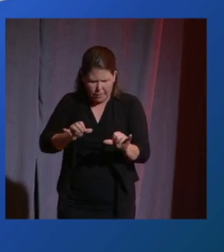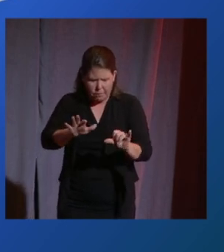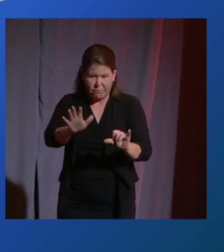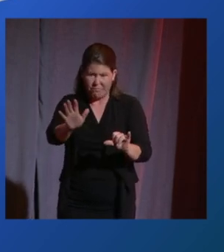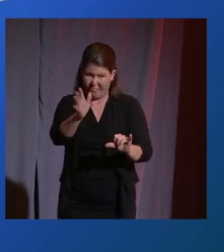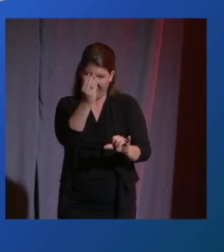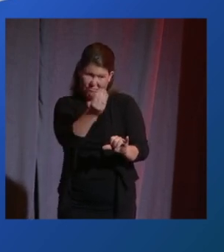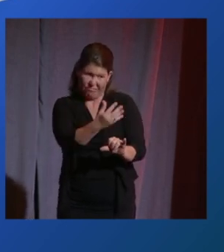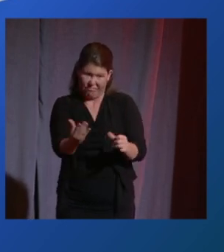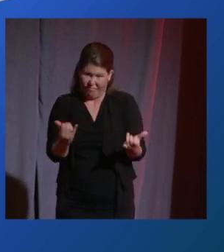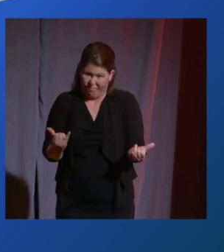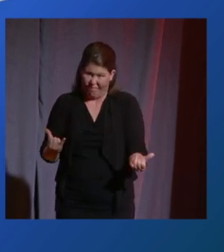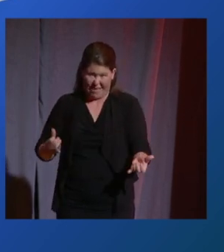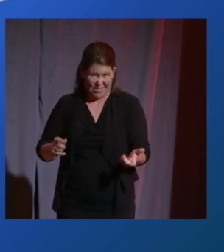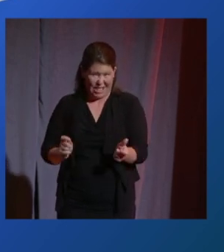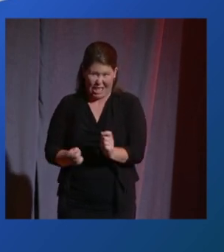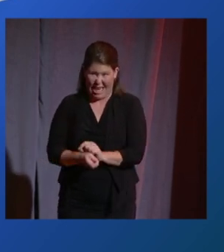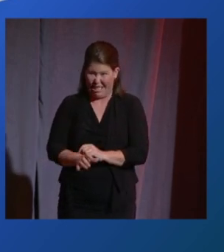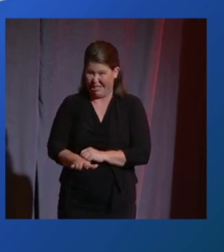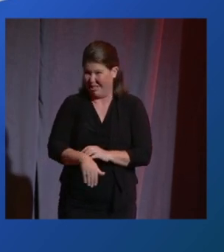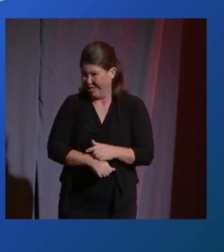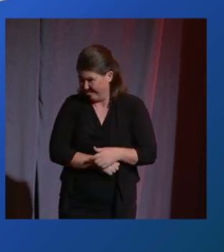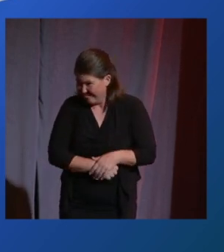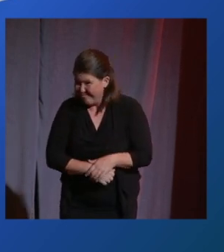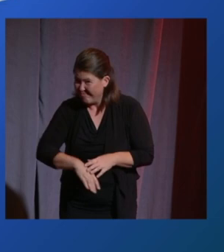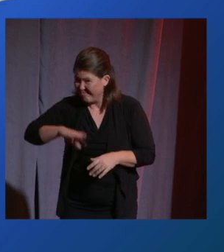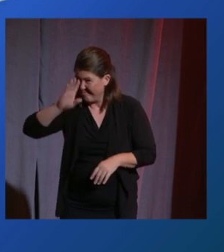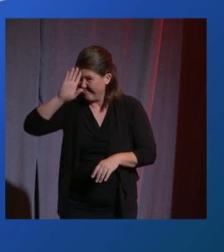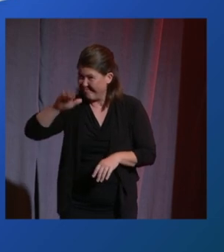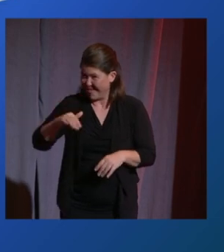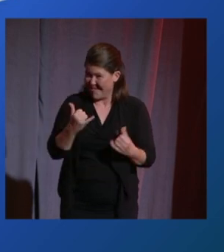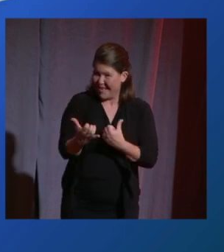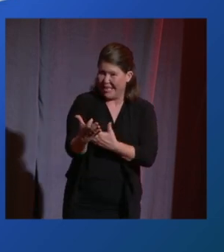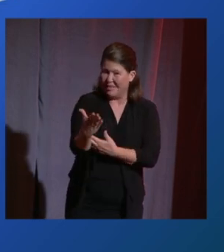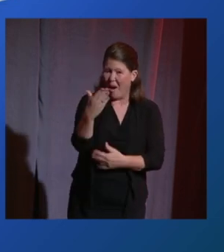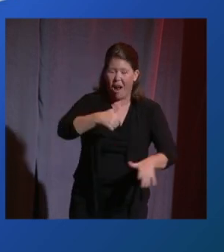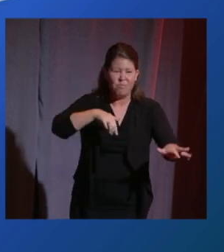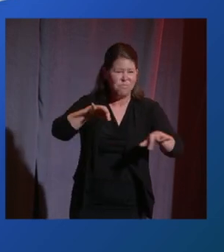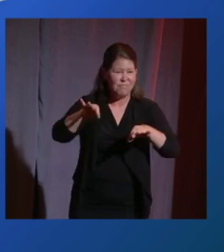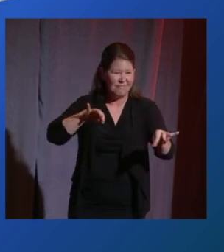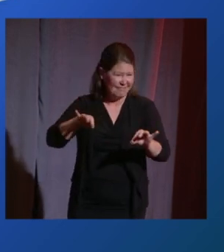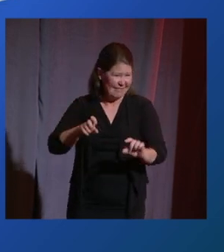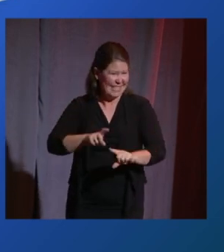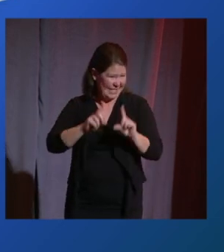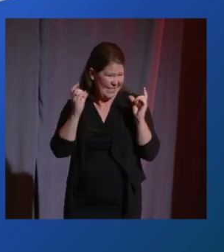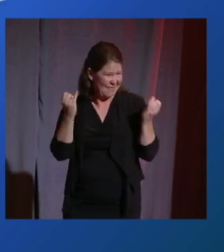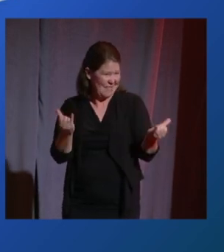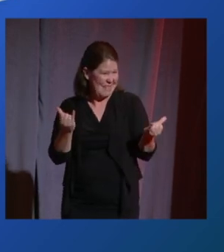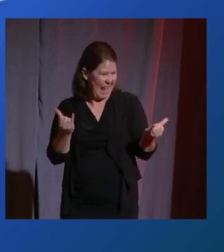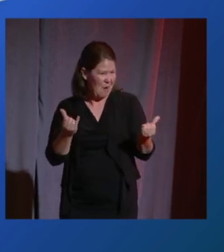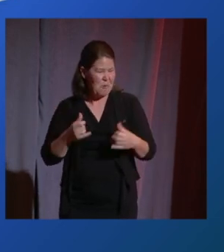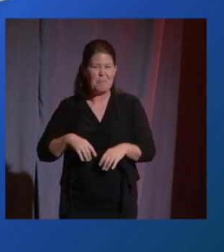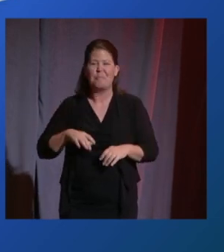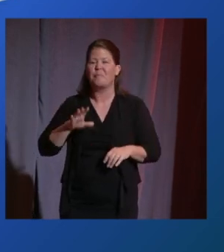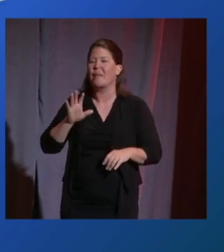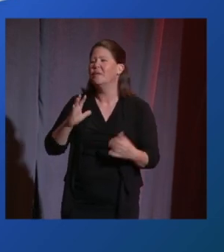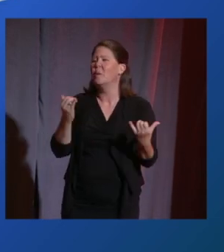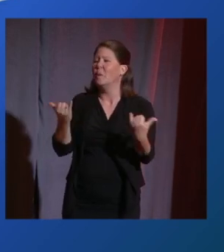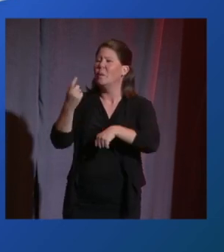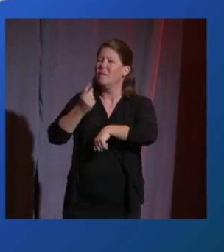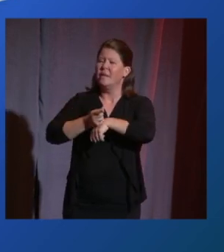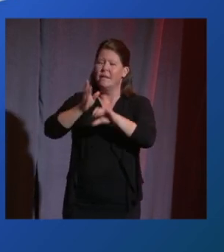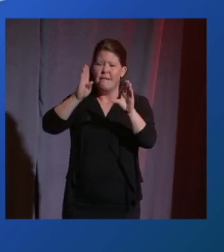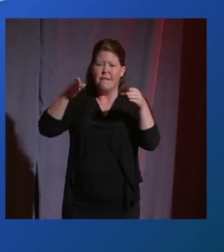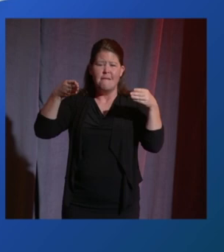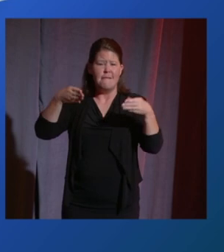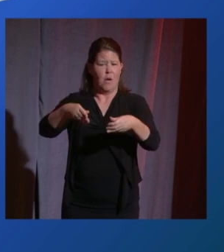today and you know that right we heard that this morning so today we're going to talk about our tradecraft